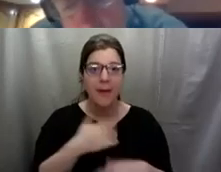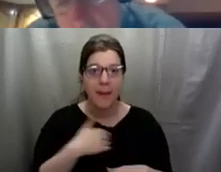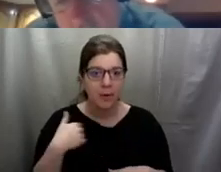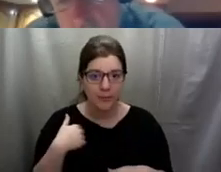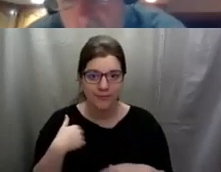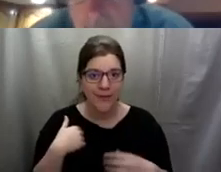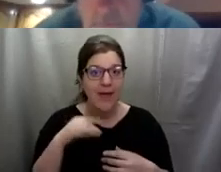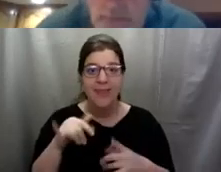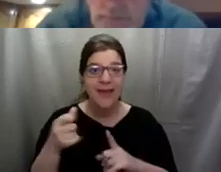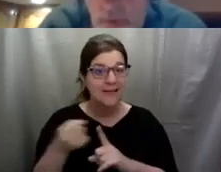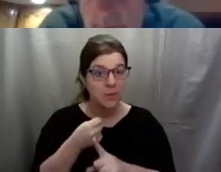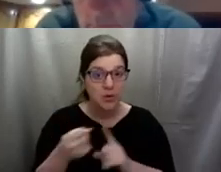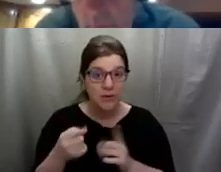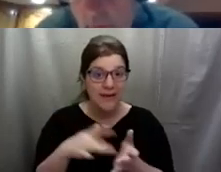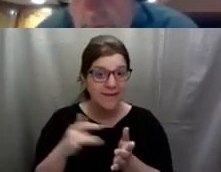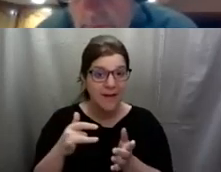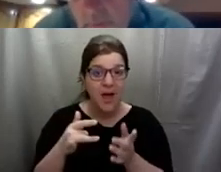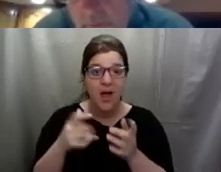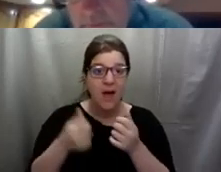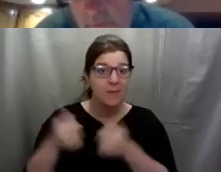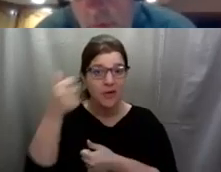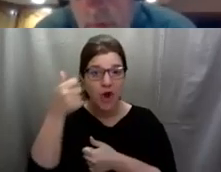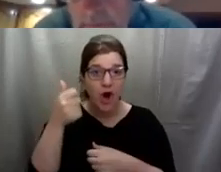And it's abusive and it's patriarchal and imperialist